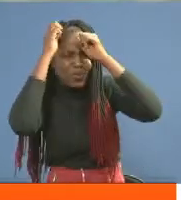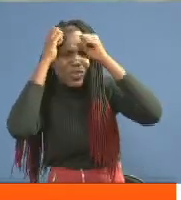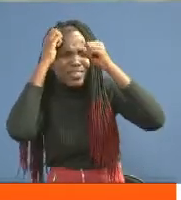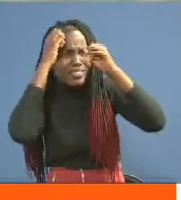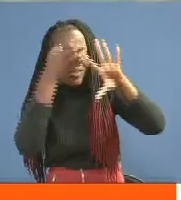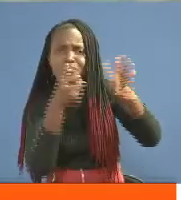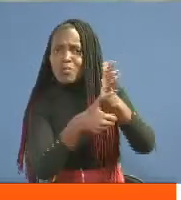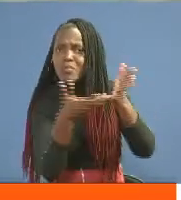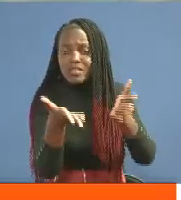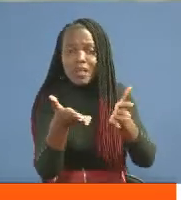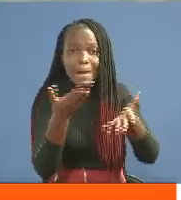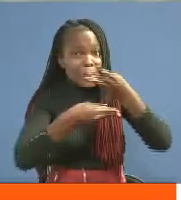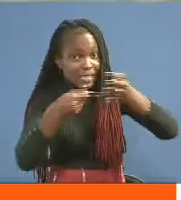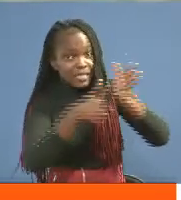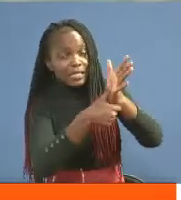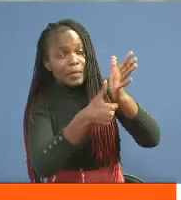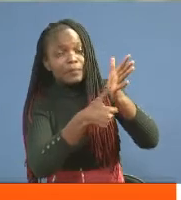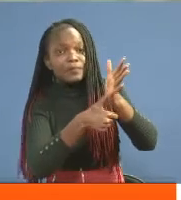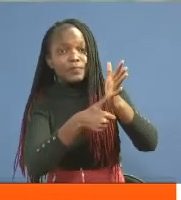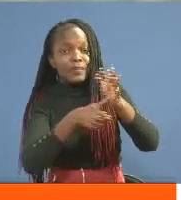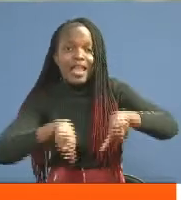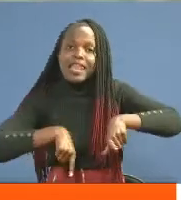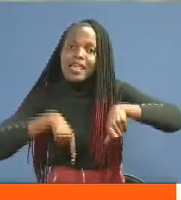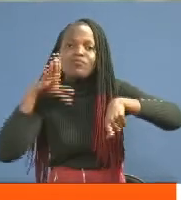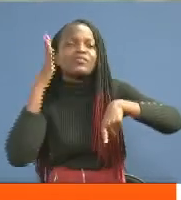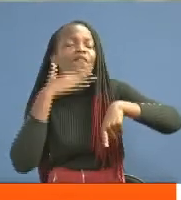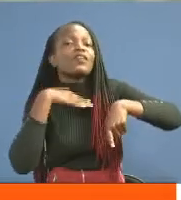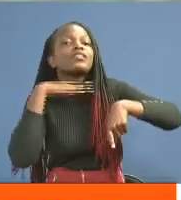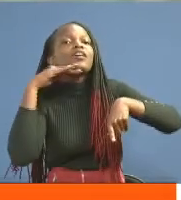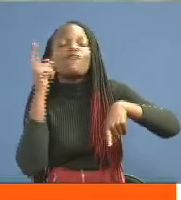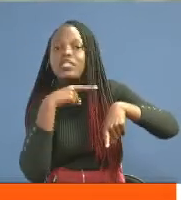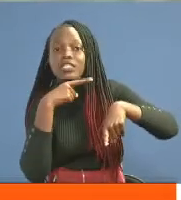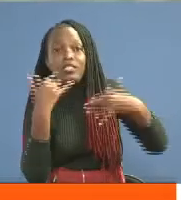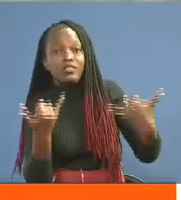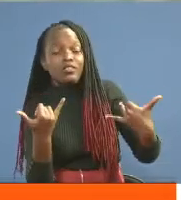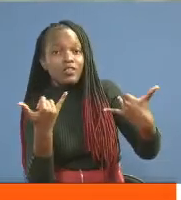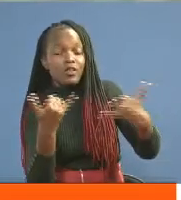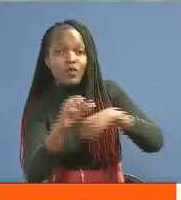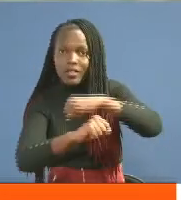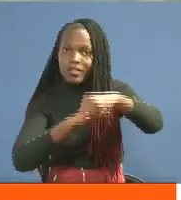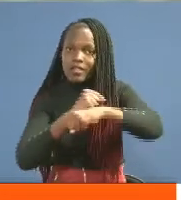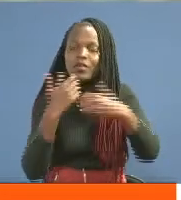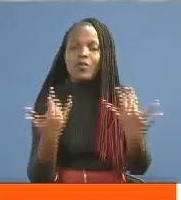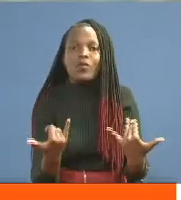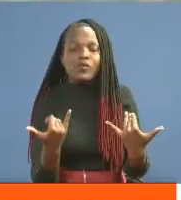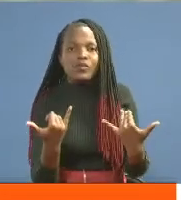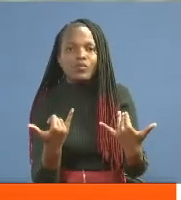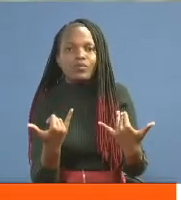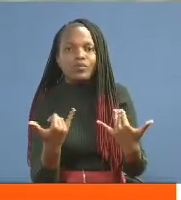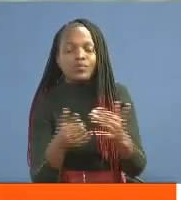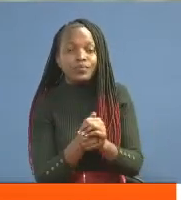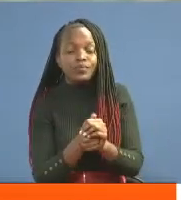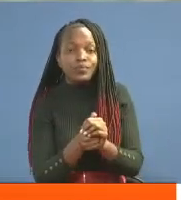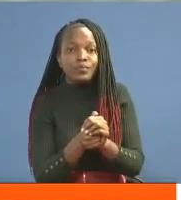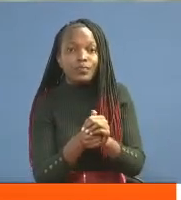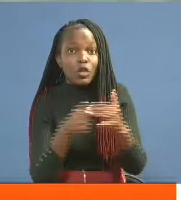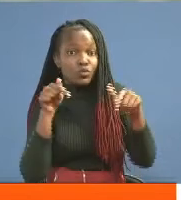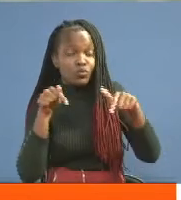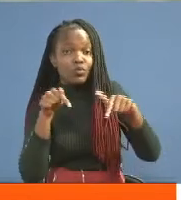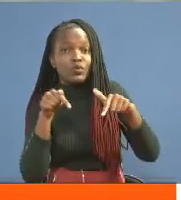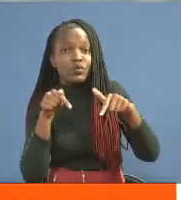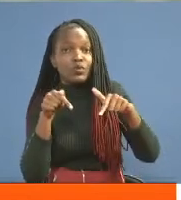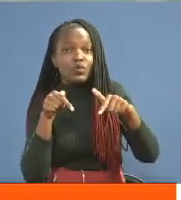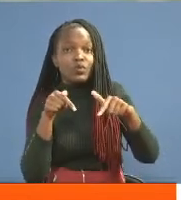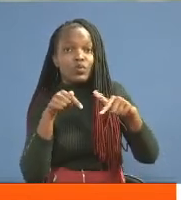schools were closed, businesses collapsed, and lives were lost. It's 1 year down the lane, and the heat of the pandemic can still be felt. Up to date,